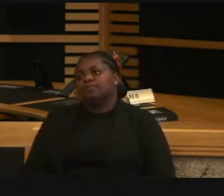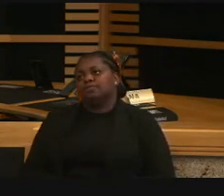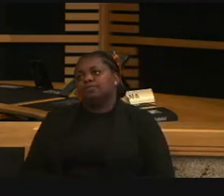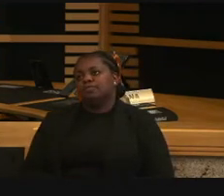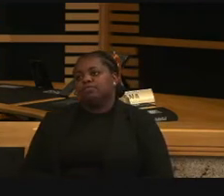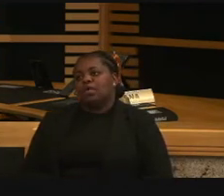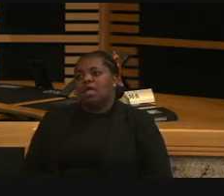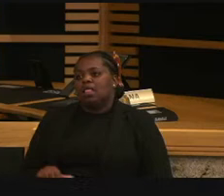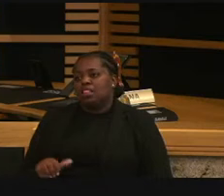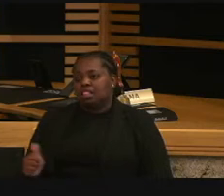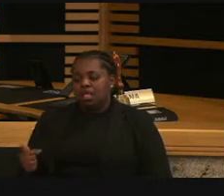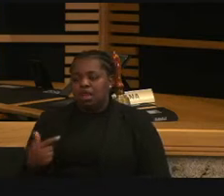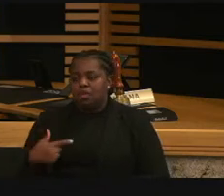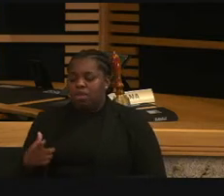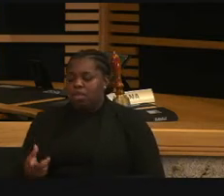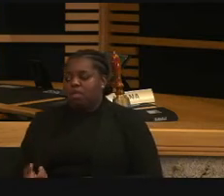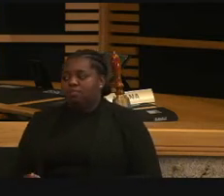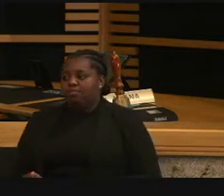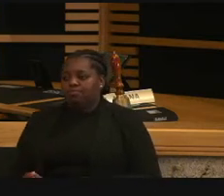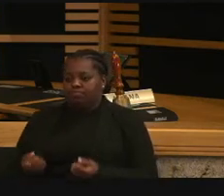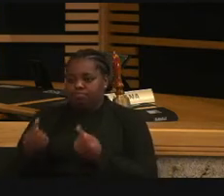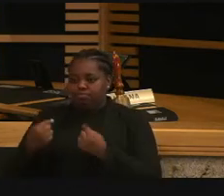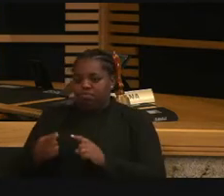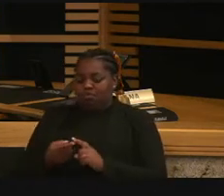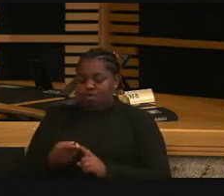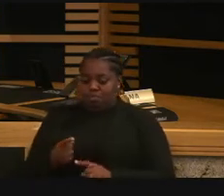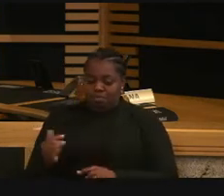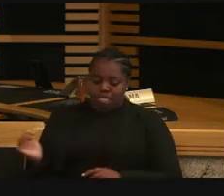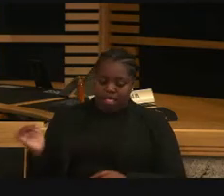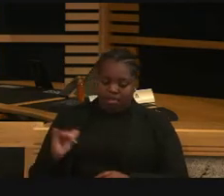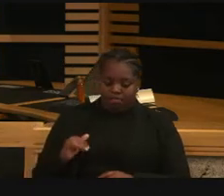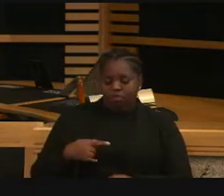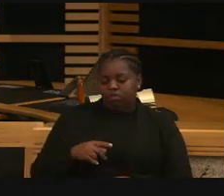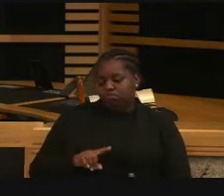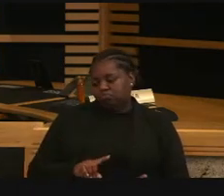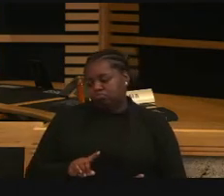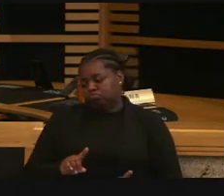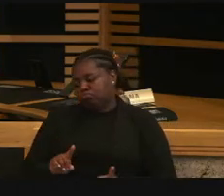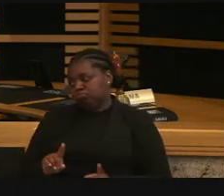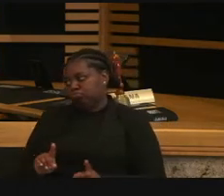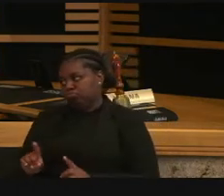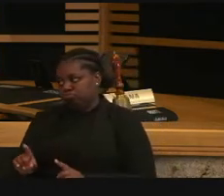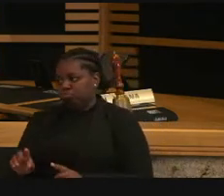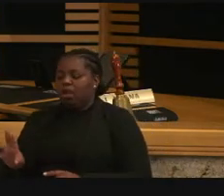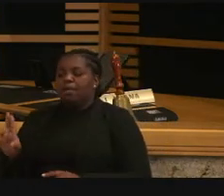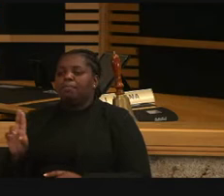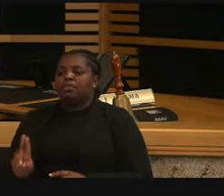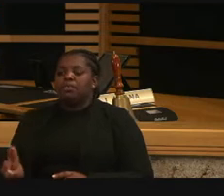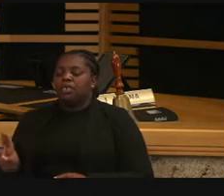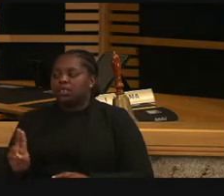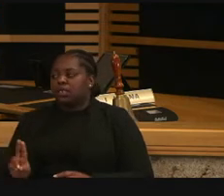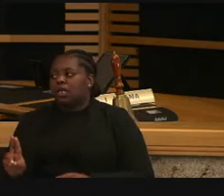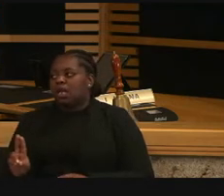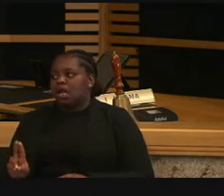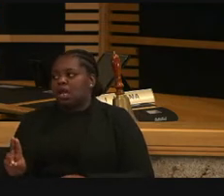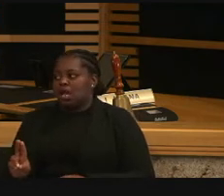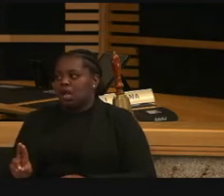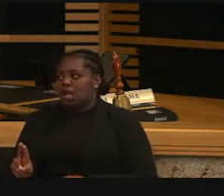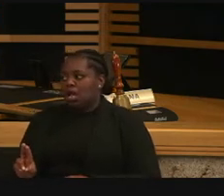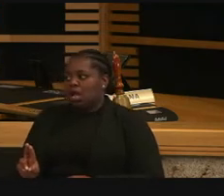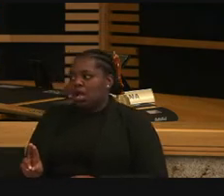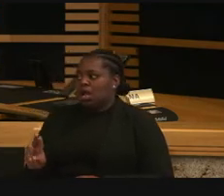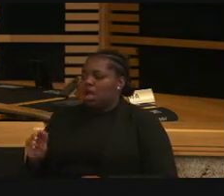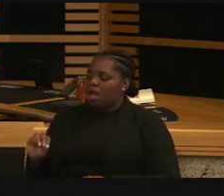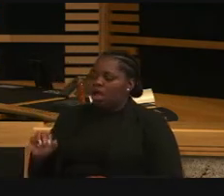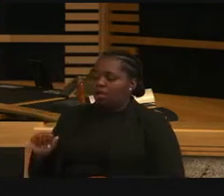We then came back from the airport and went to Mthatha Mass